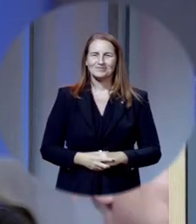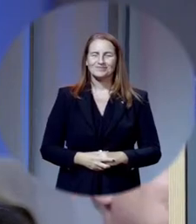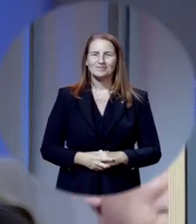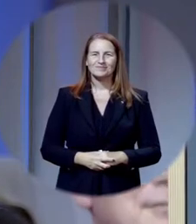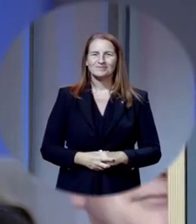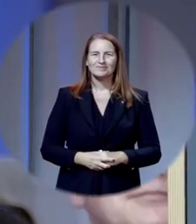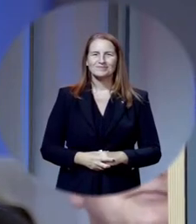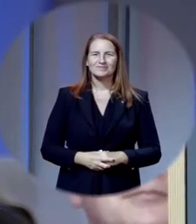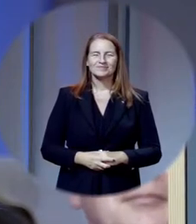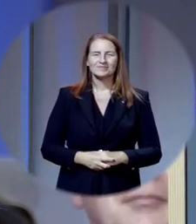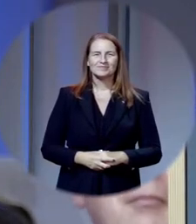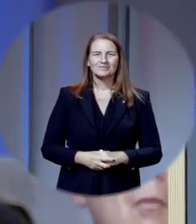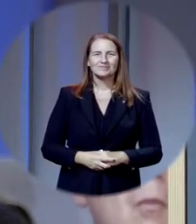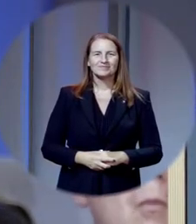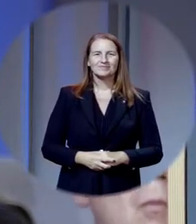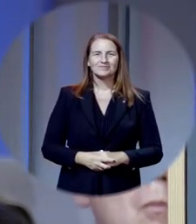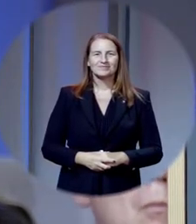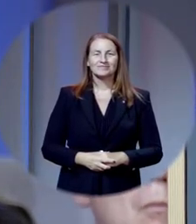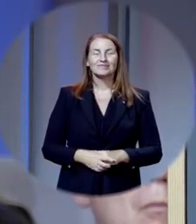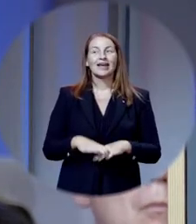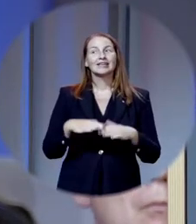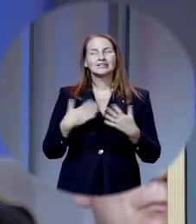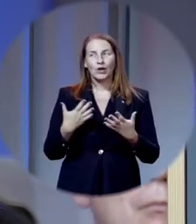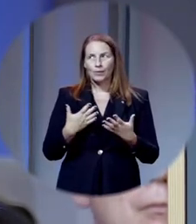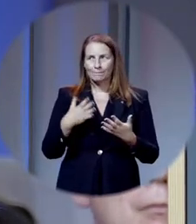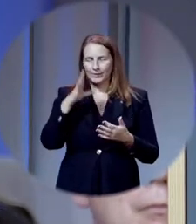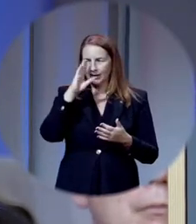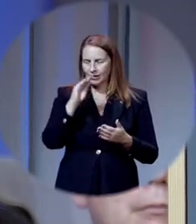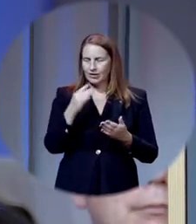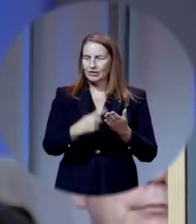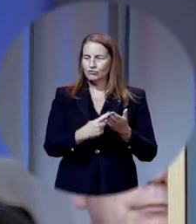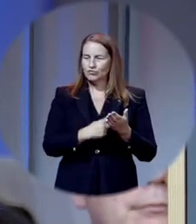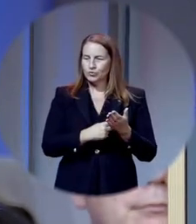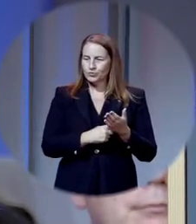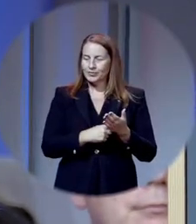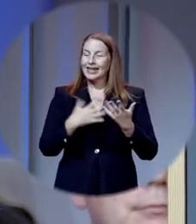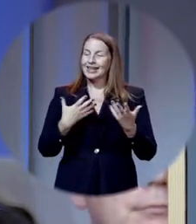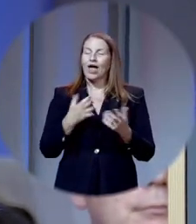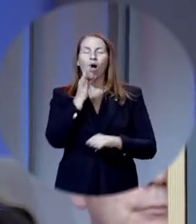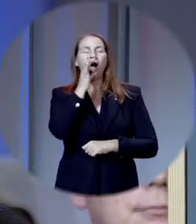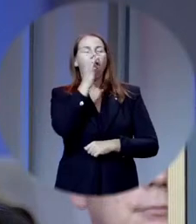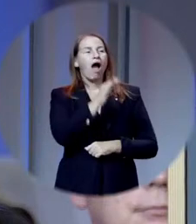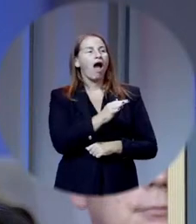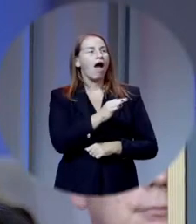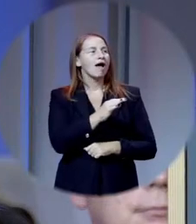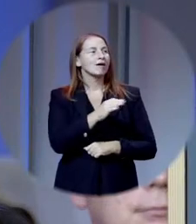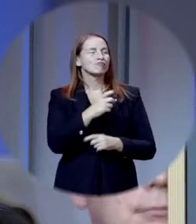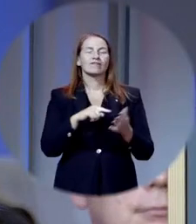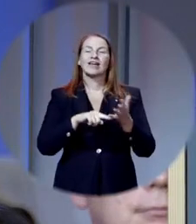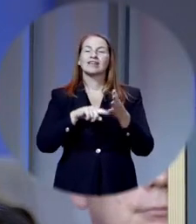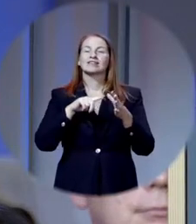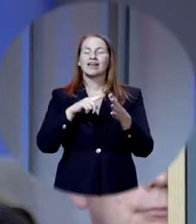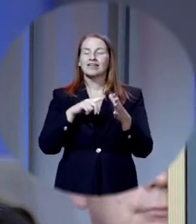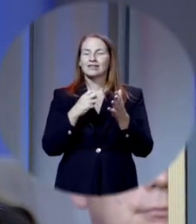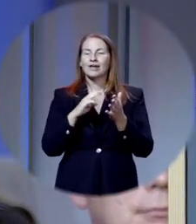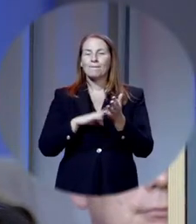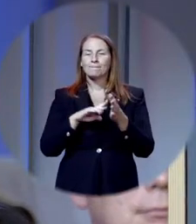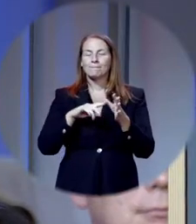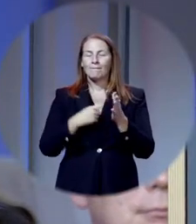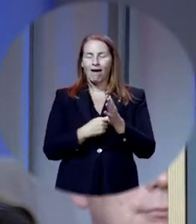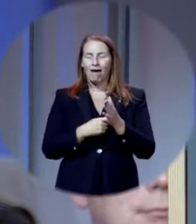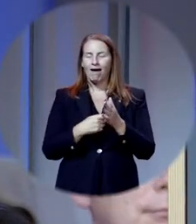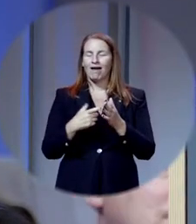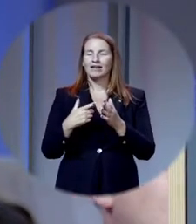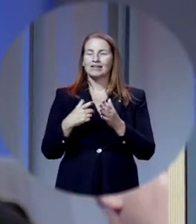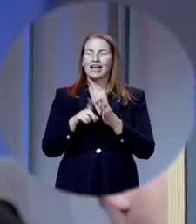So, with everybody's instructions in place, I'll call upon Professor Tamar Jeffers-McDonald, the Dean